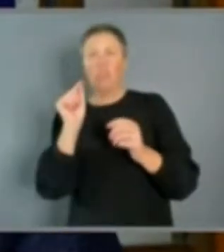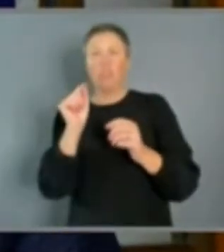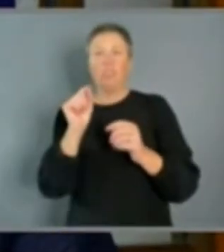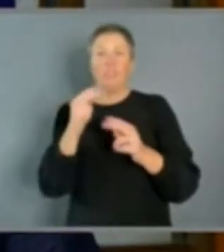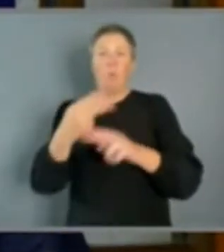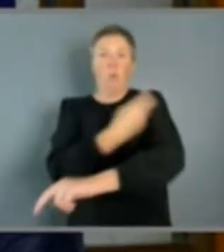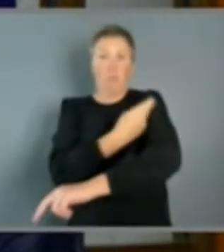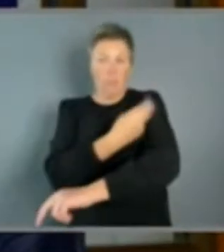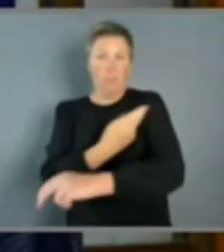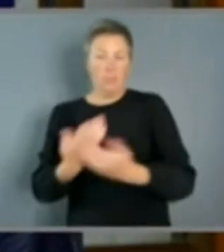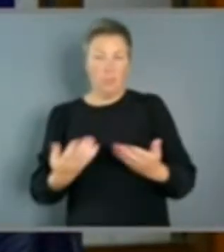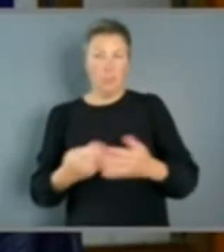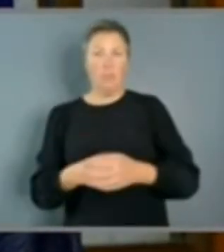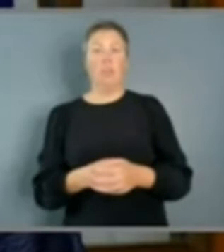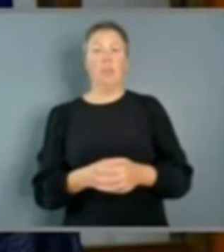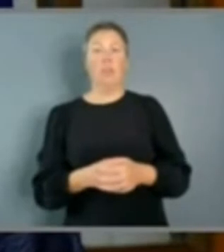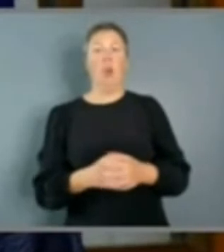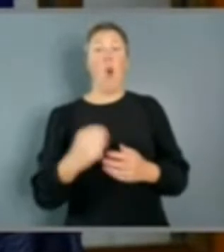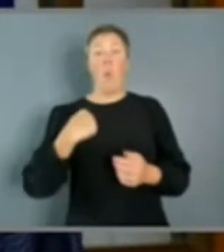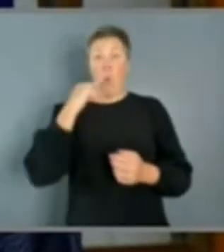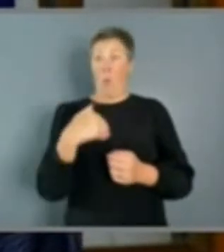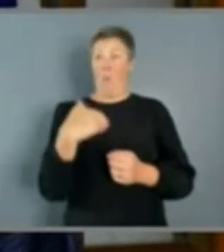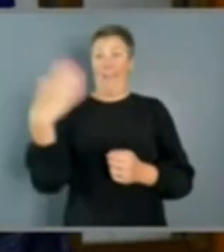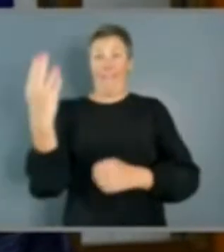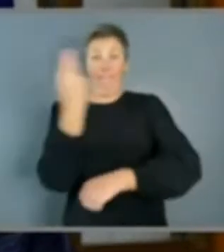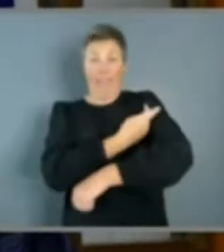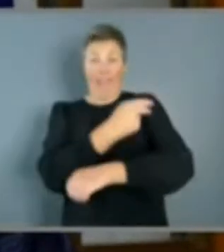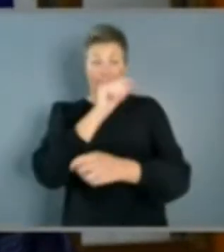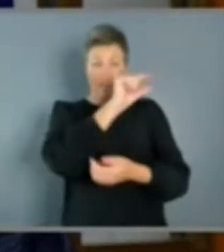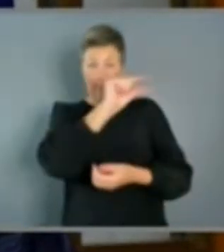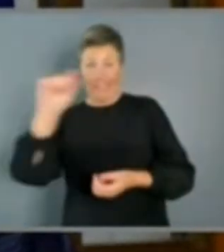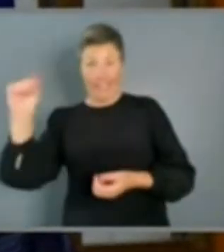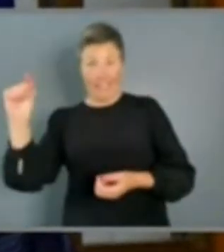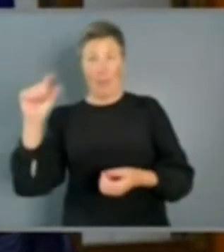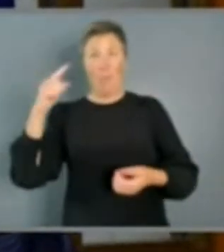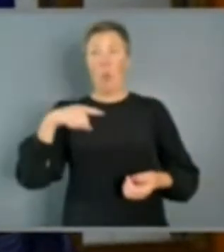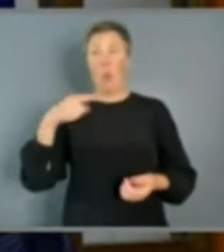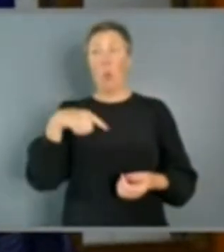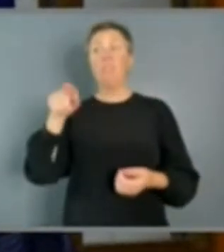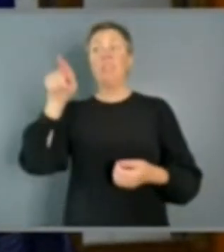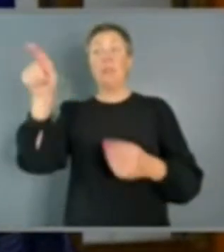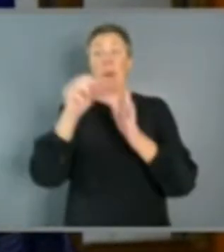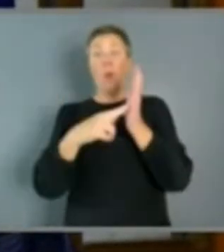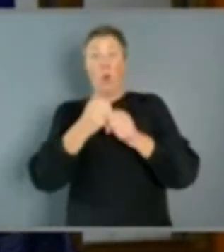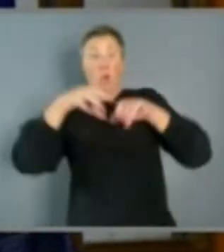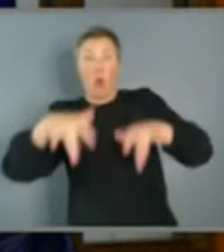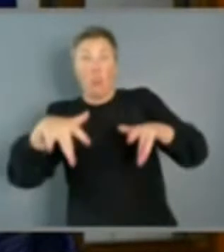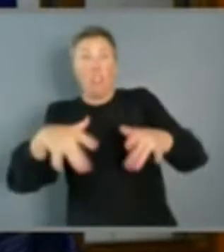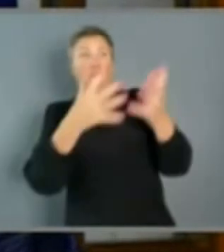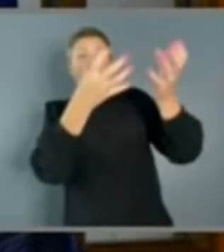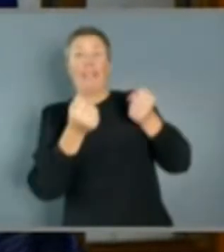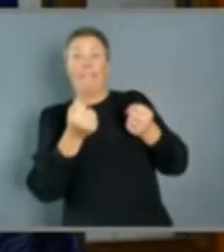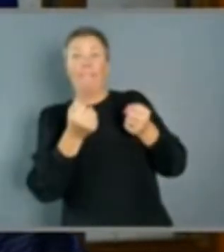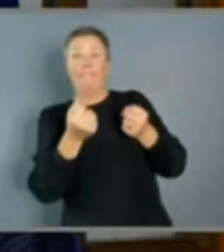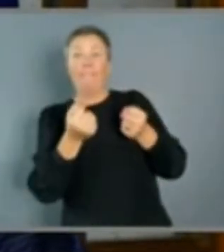have referred to this morning will fill a critical gap in advance of Papua New Guinea's receipt of its vaccines from the